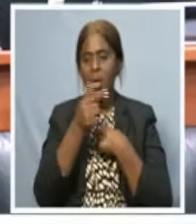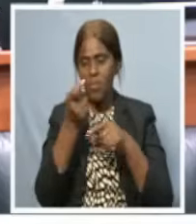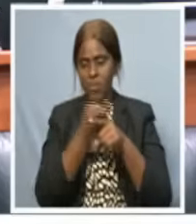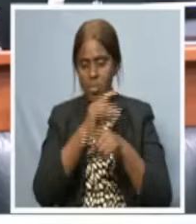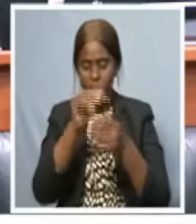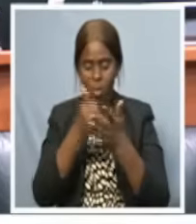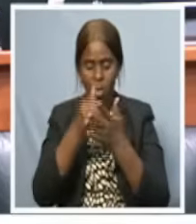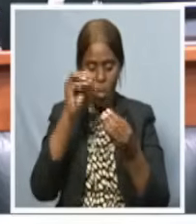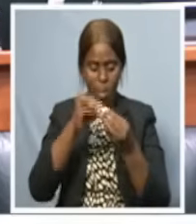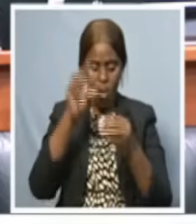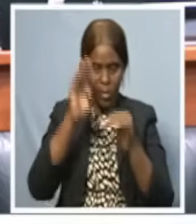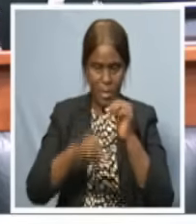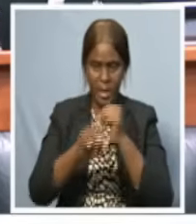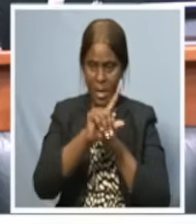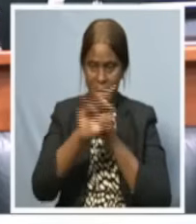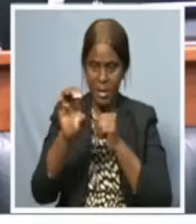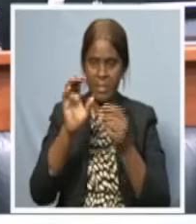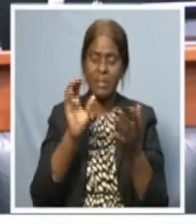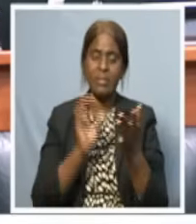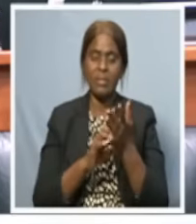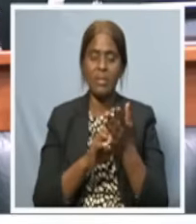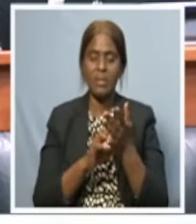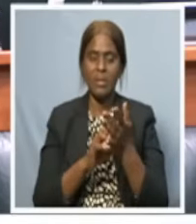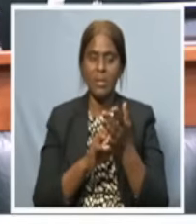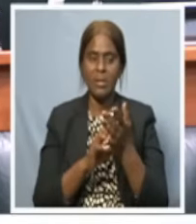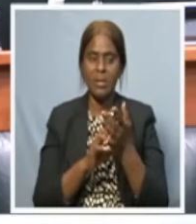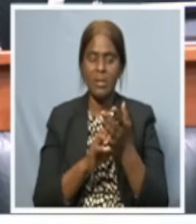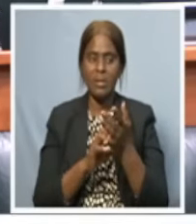of the more than 100,000